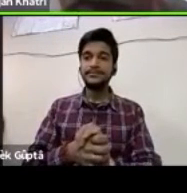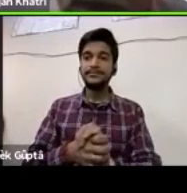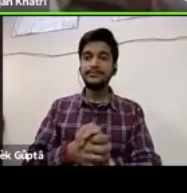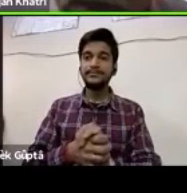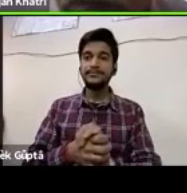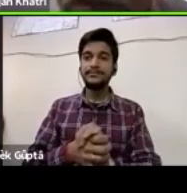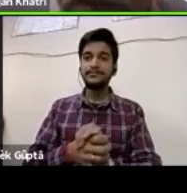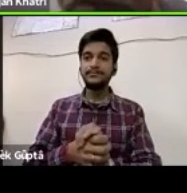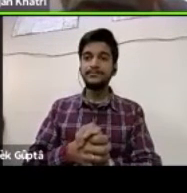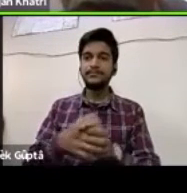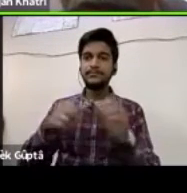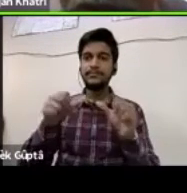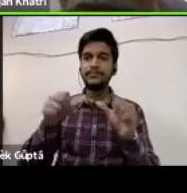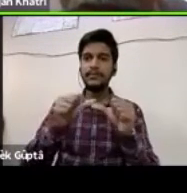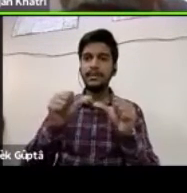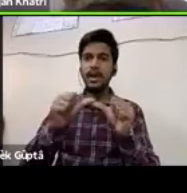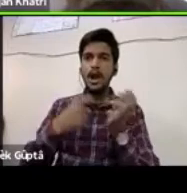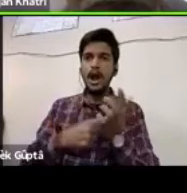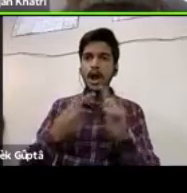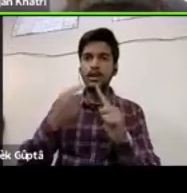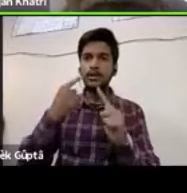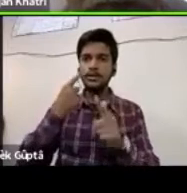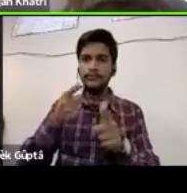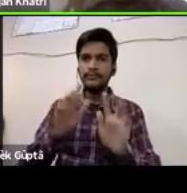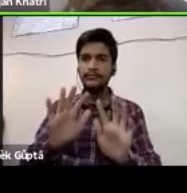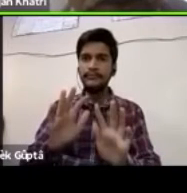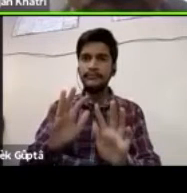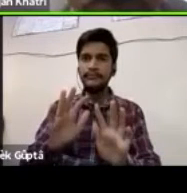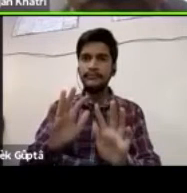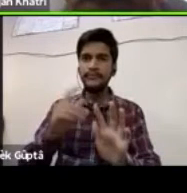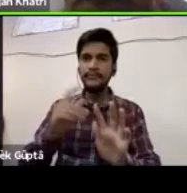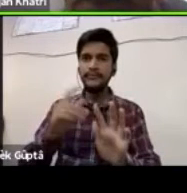Is Aarti present?